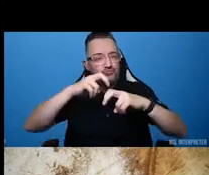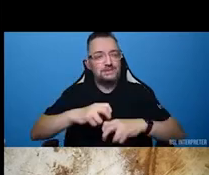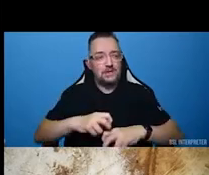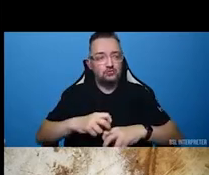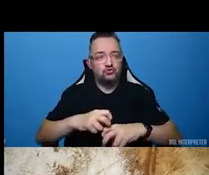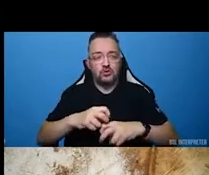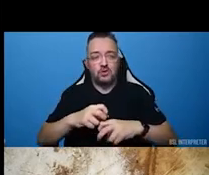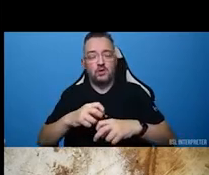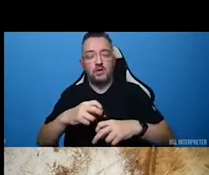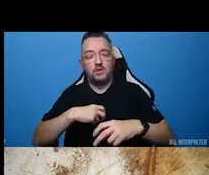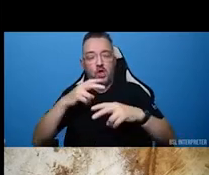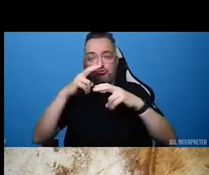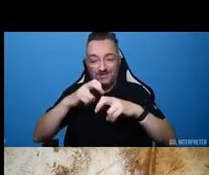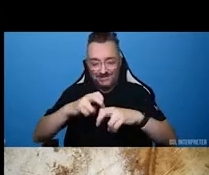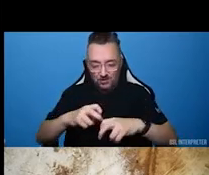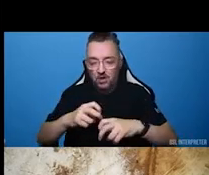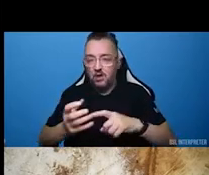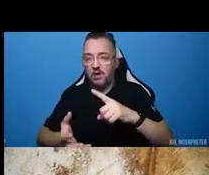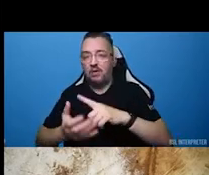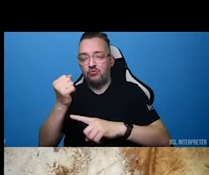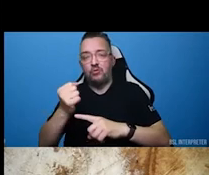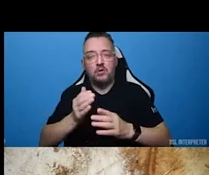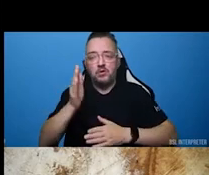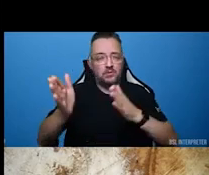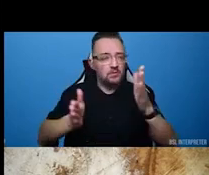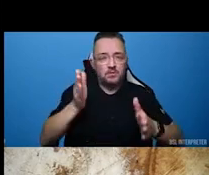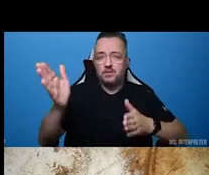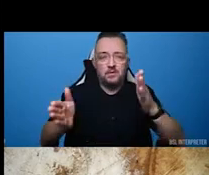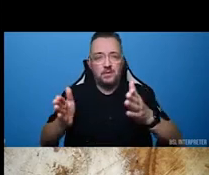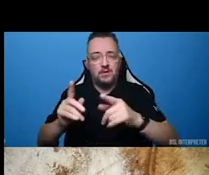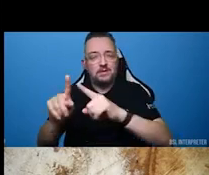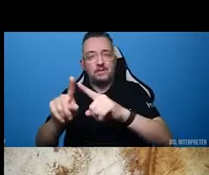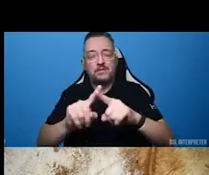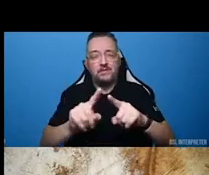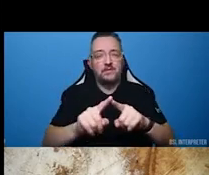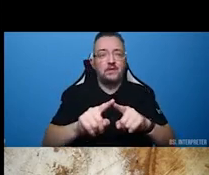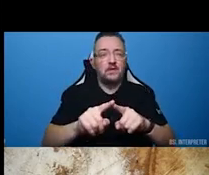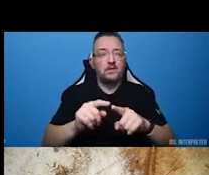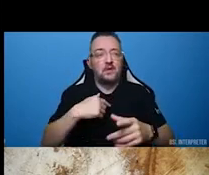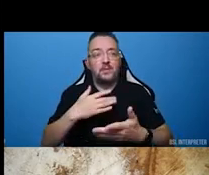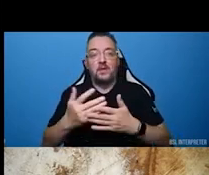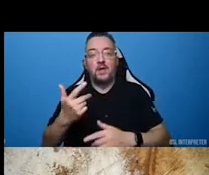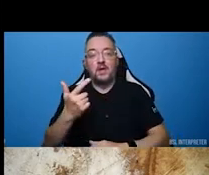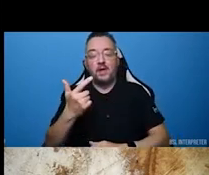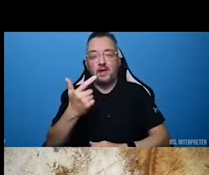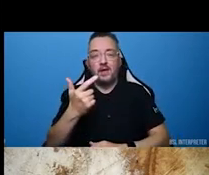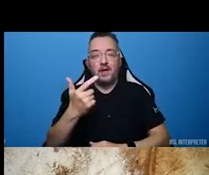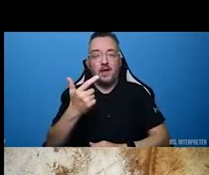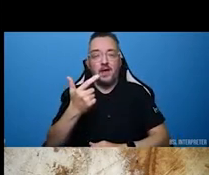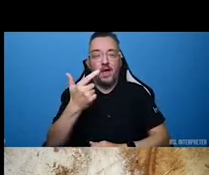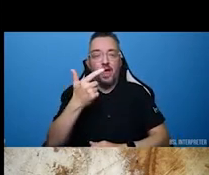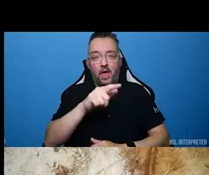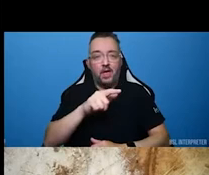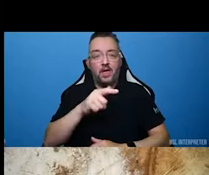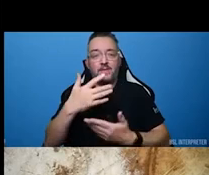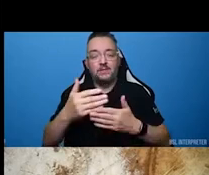took us to the Biennale and to other places that we've been fortunate to exhibit